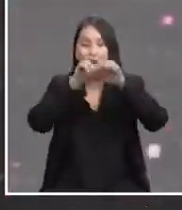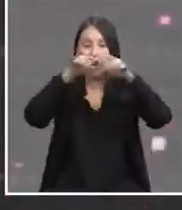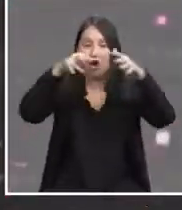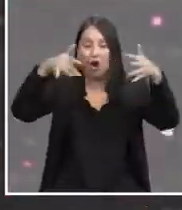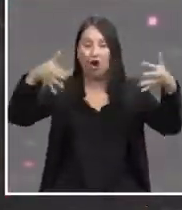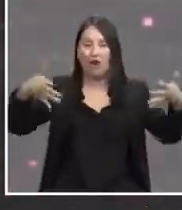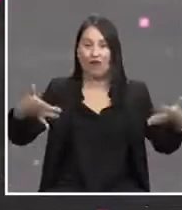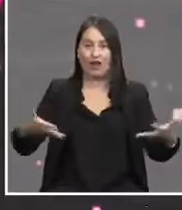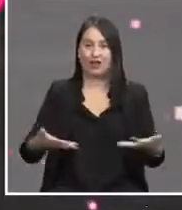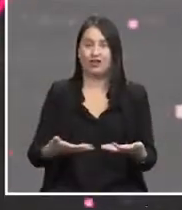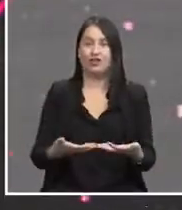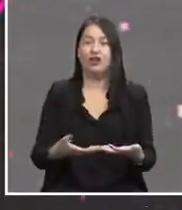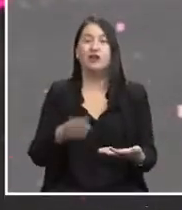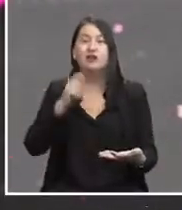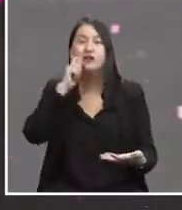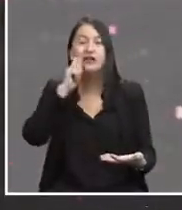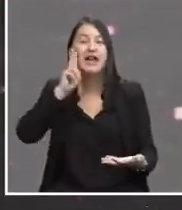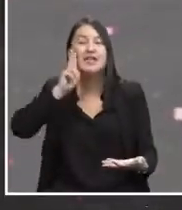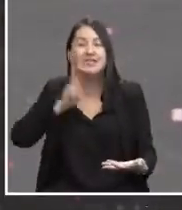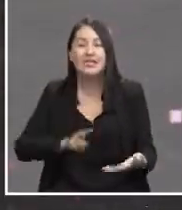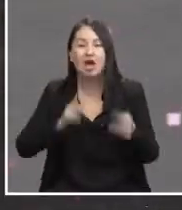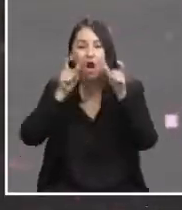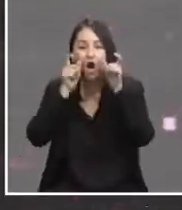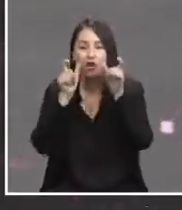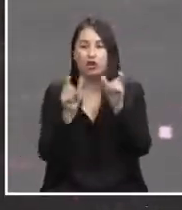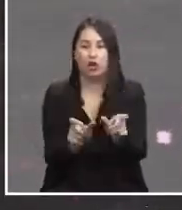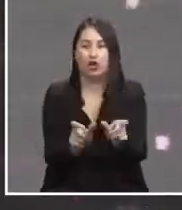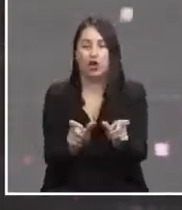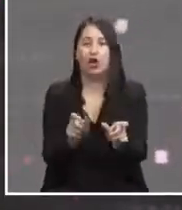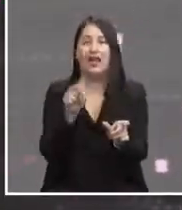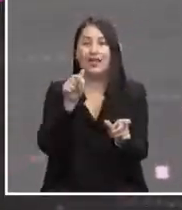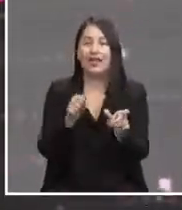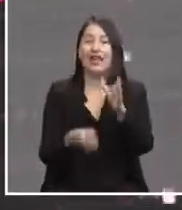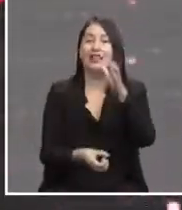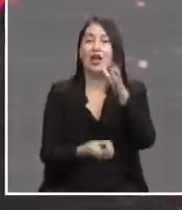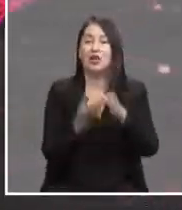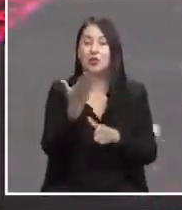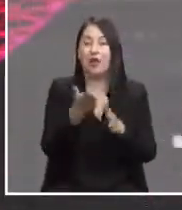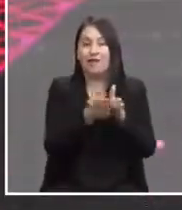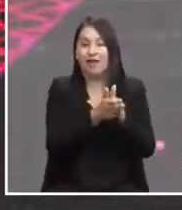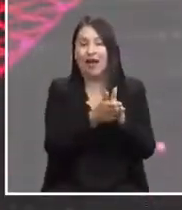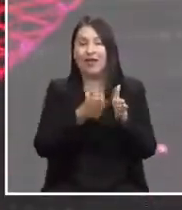of warfare, of conflict, is deregulated with multiple